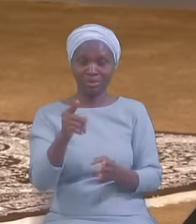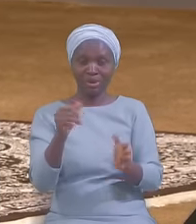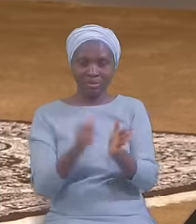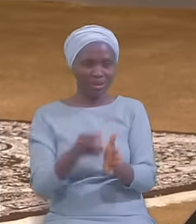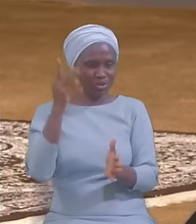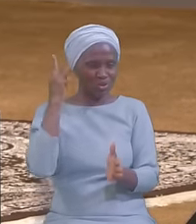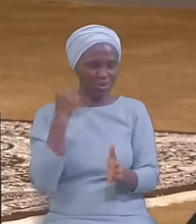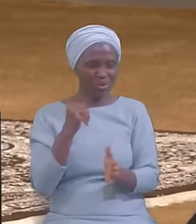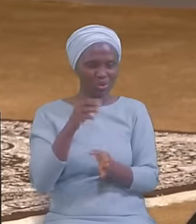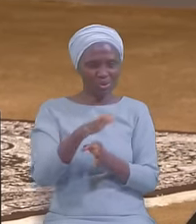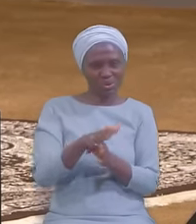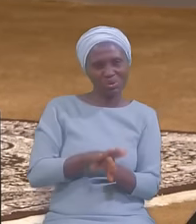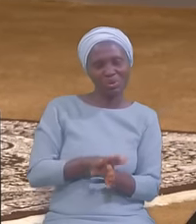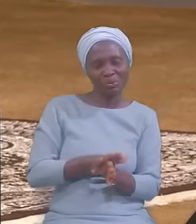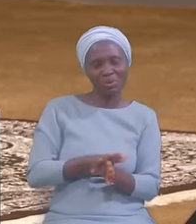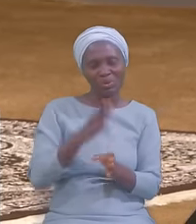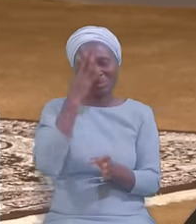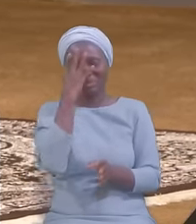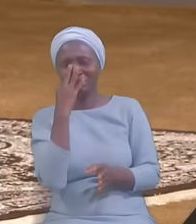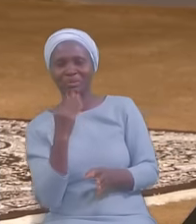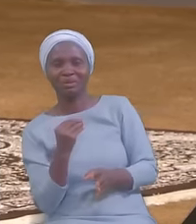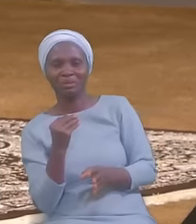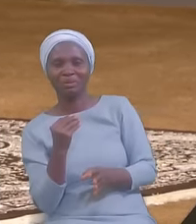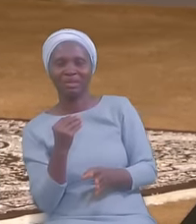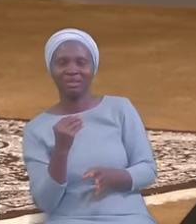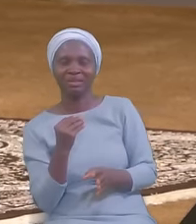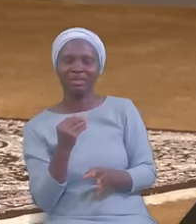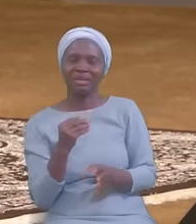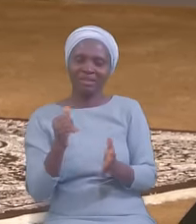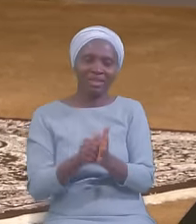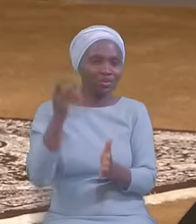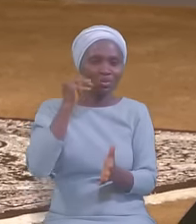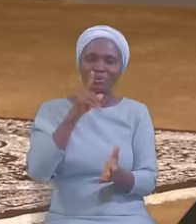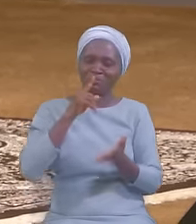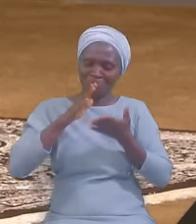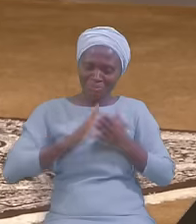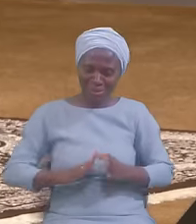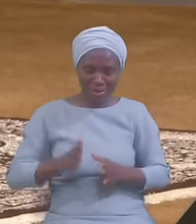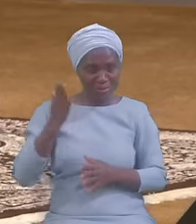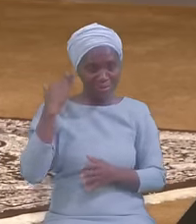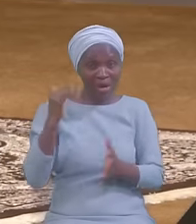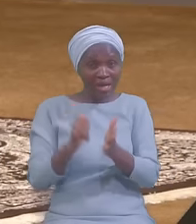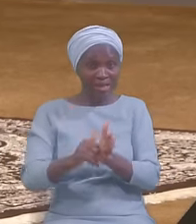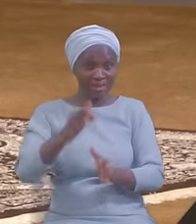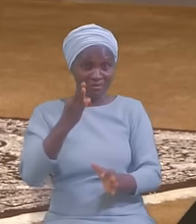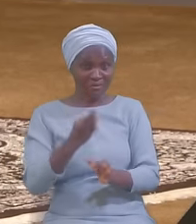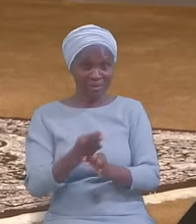dormant, that was sleeping, that was quiet, that faith